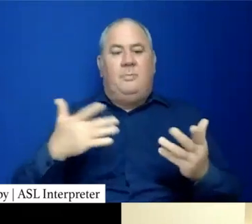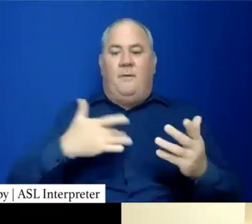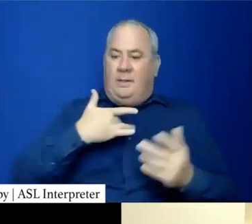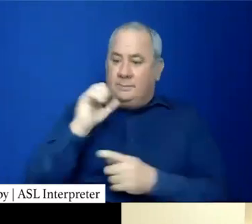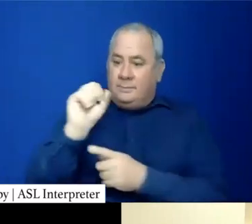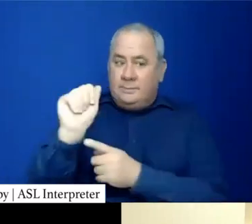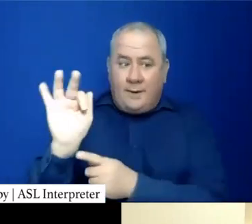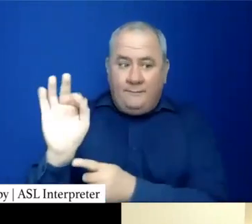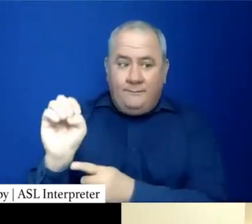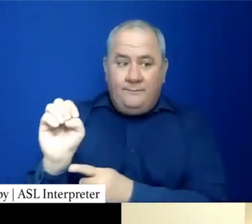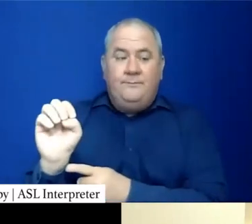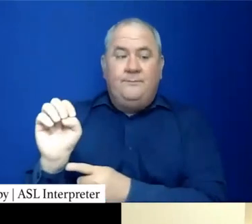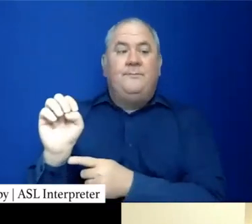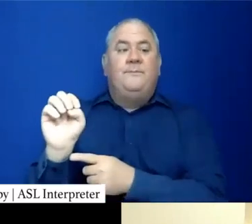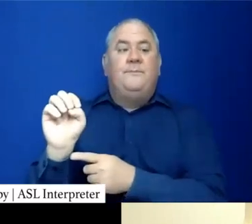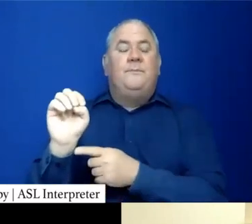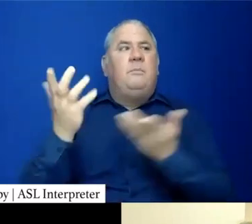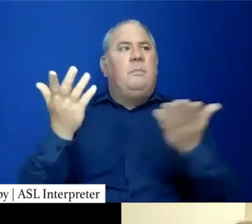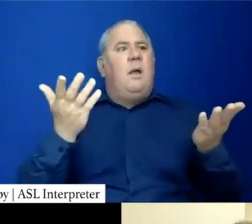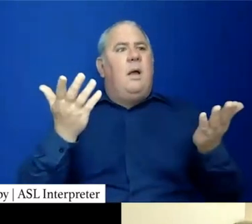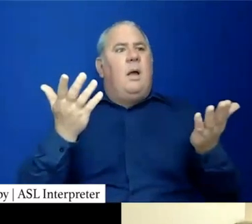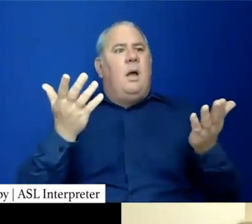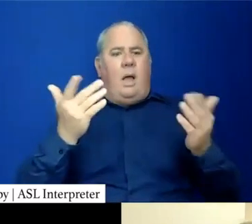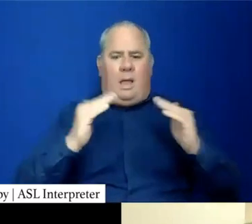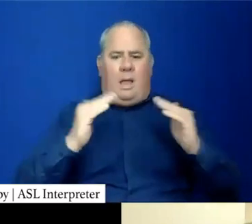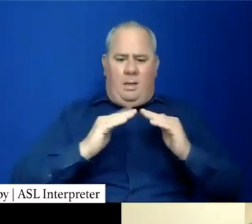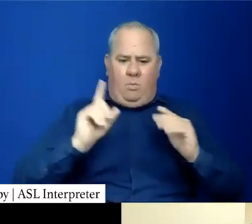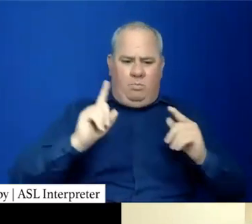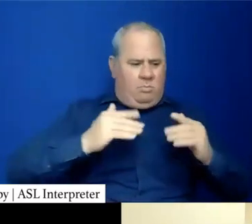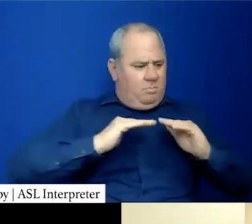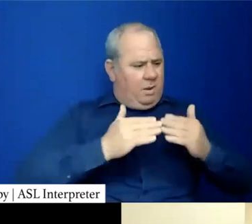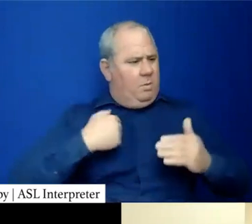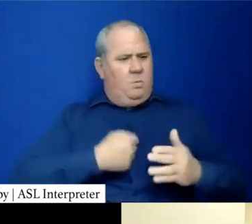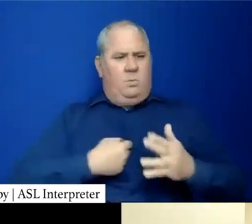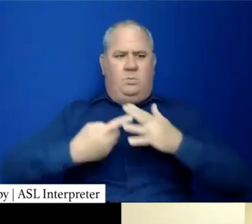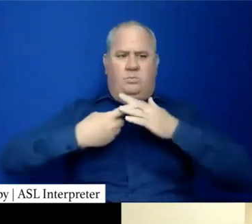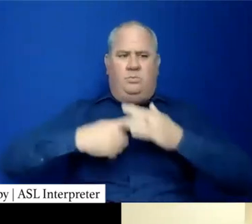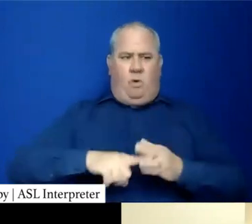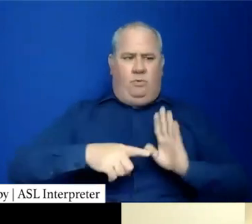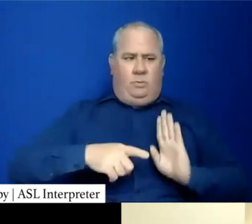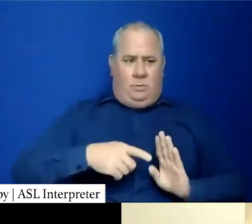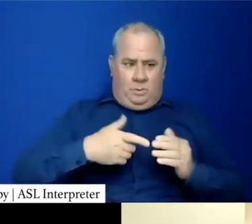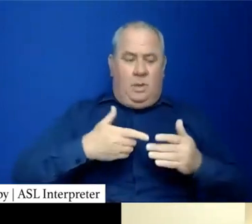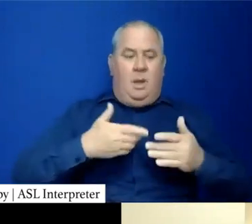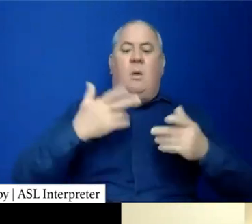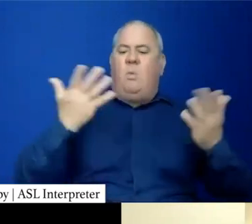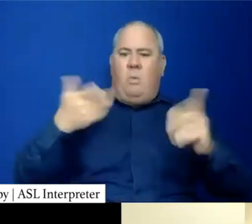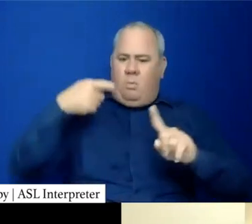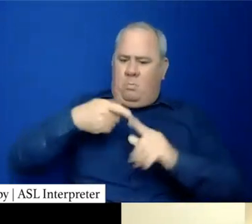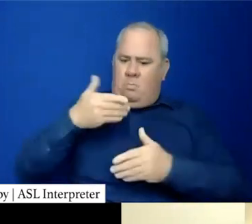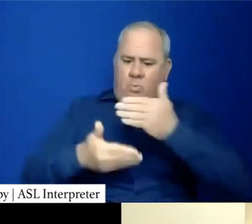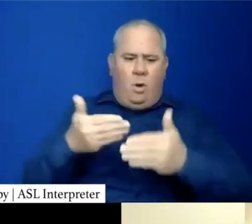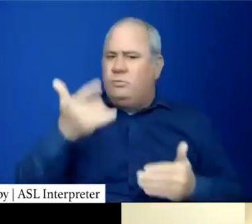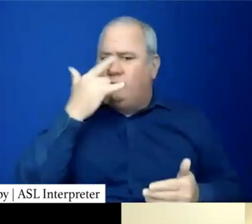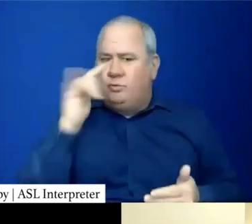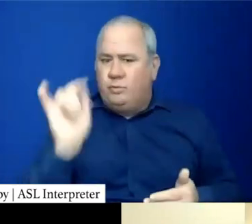where the start of that circular process is. Listen, Emily, yeah, I agree